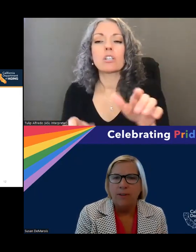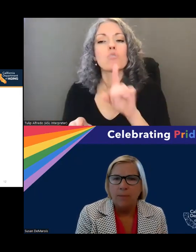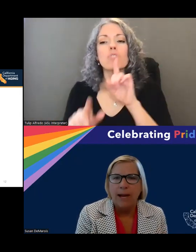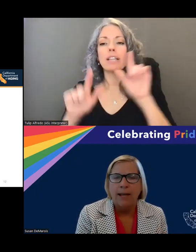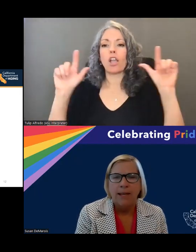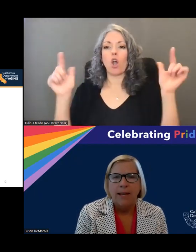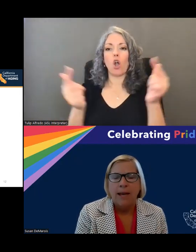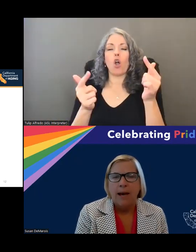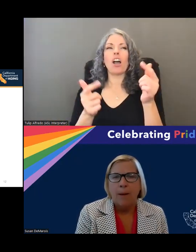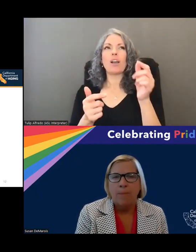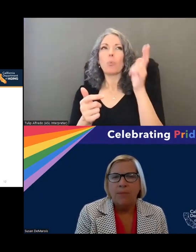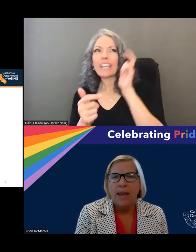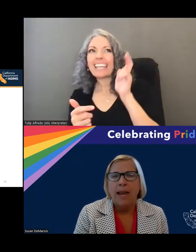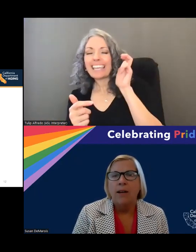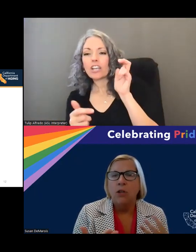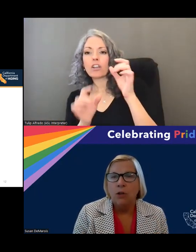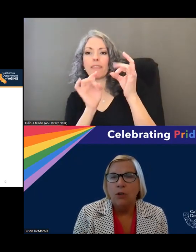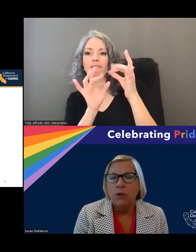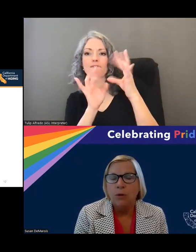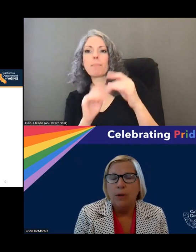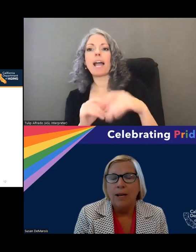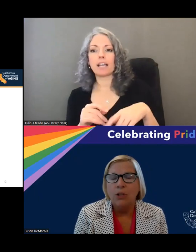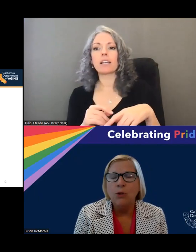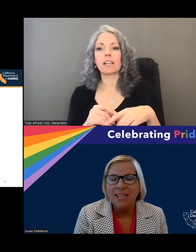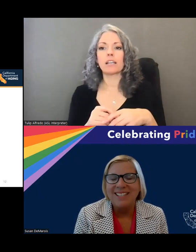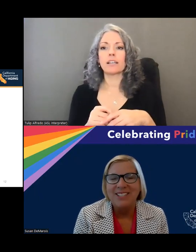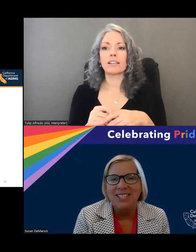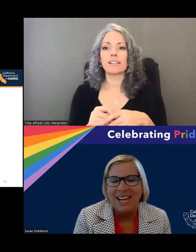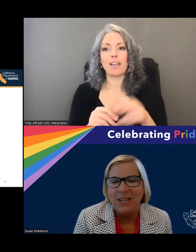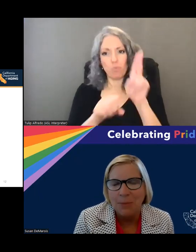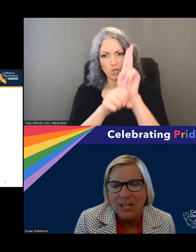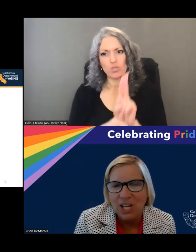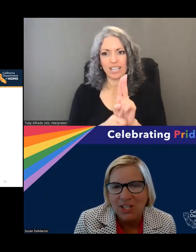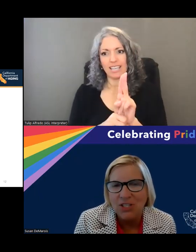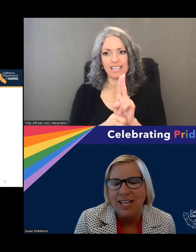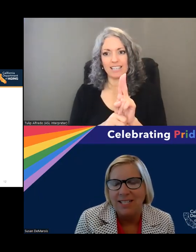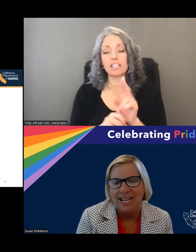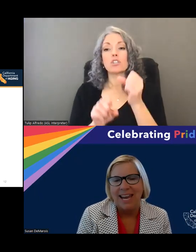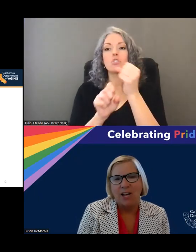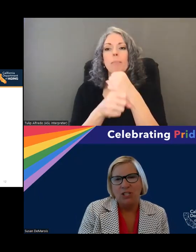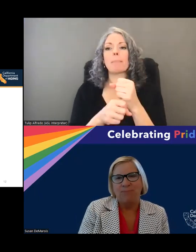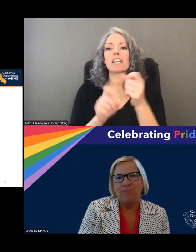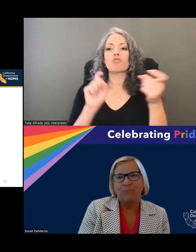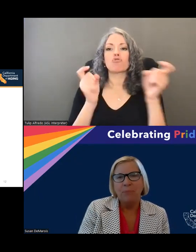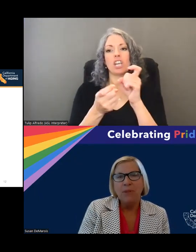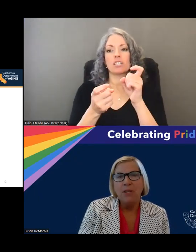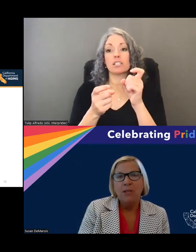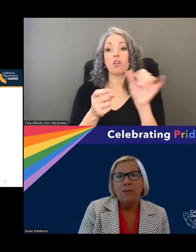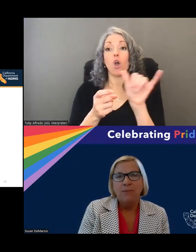input and feedback and using it to make changes and to take action.